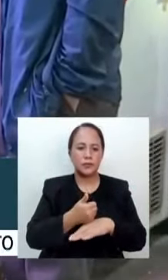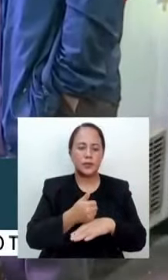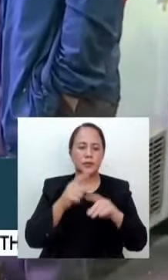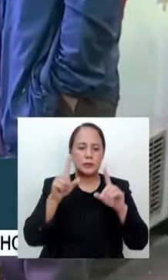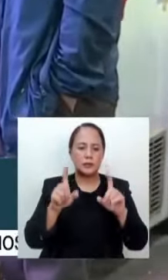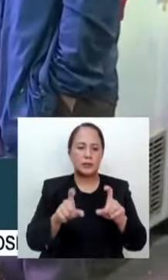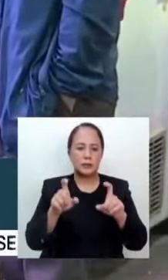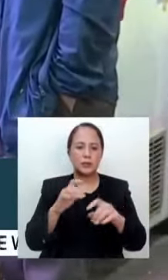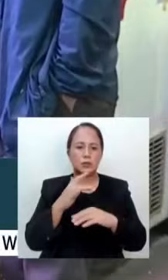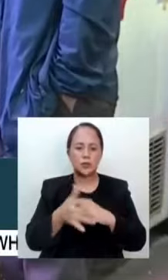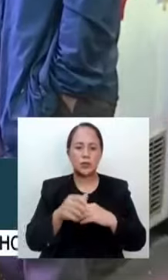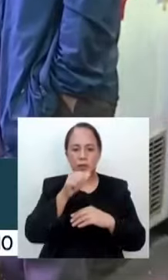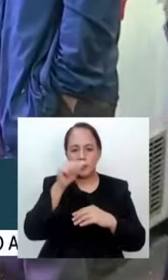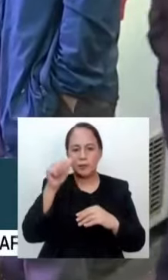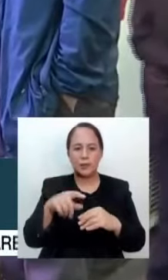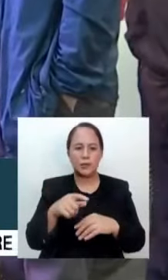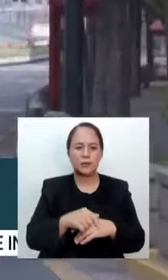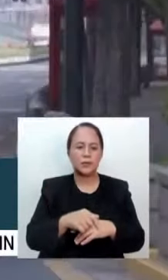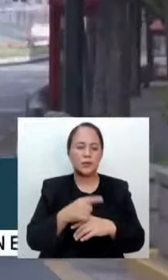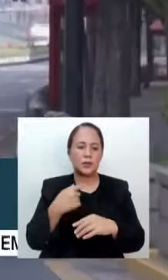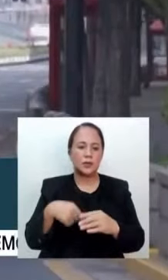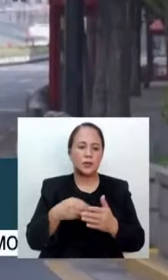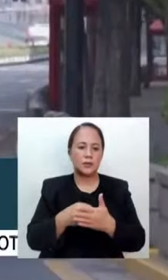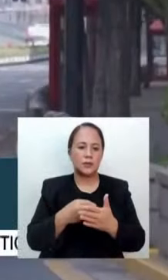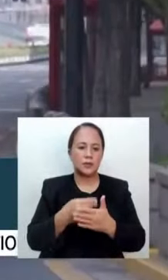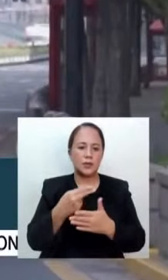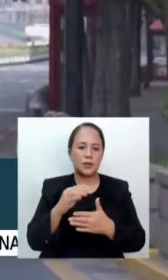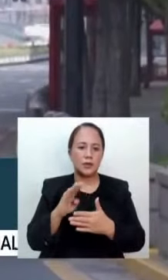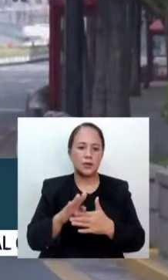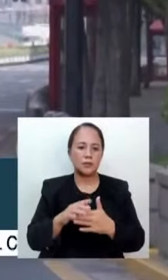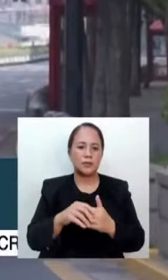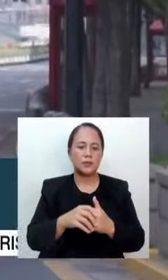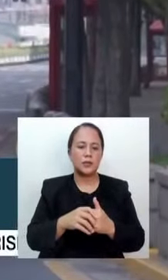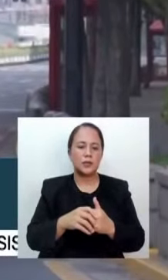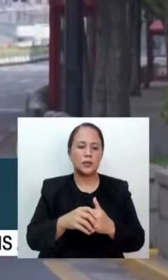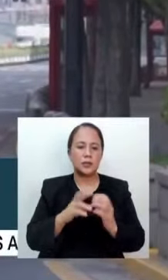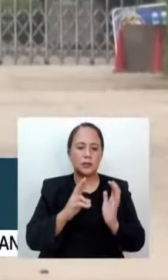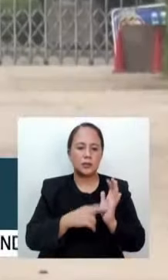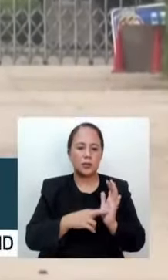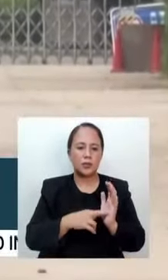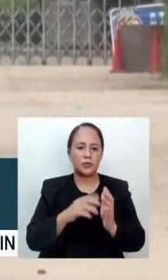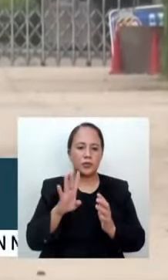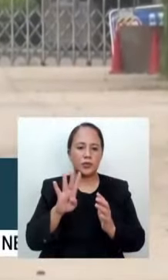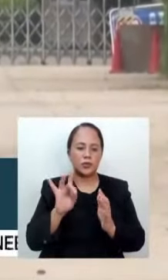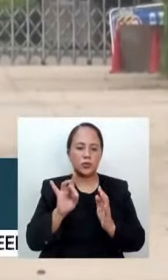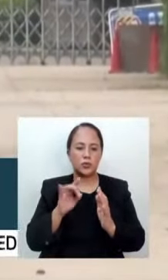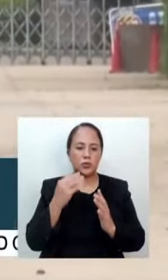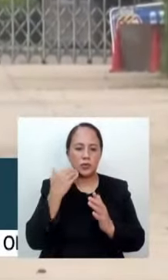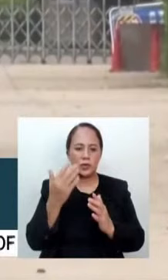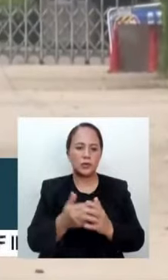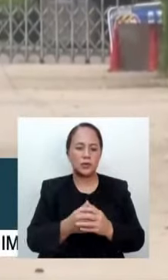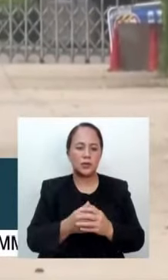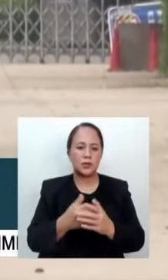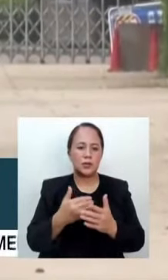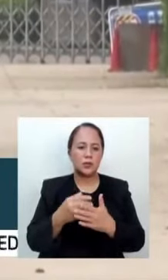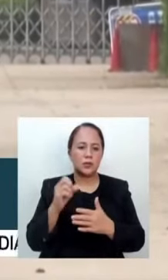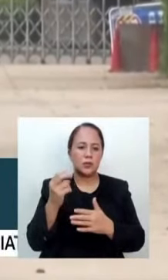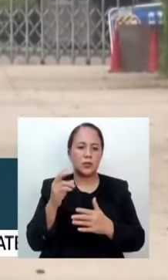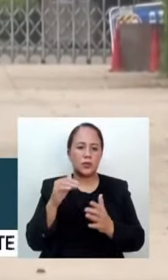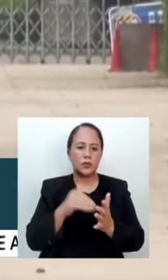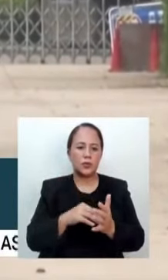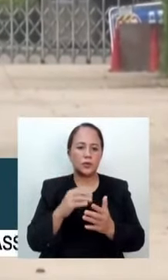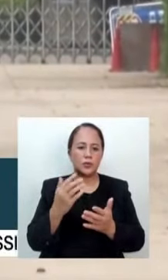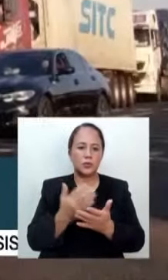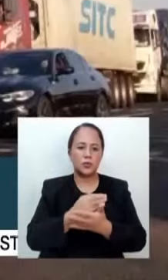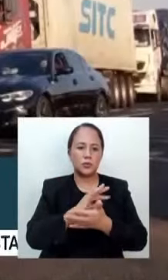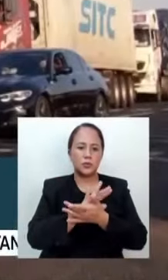early April. China's financial hub, meanwhile, reported 48 new deaths. Nearly 12,000 new COVID